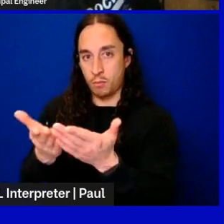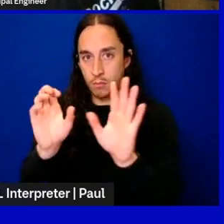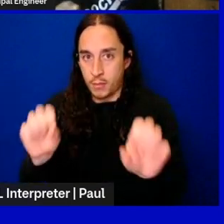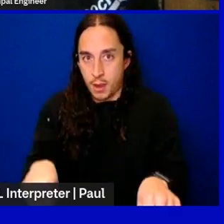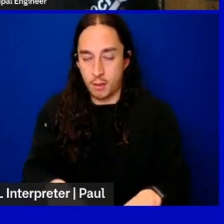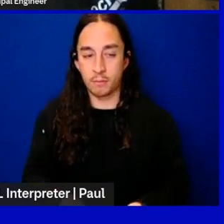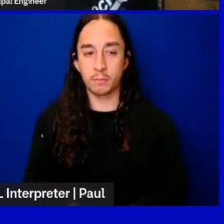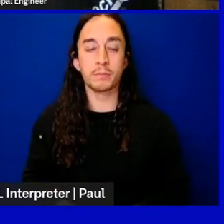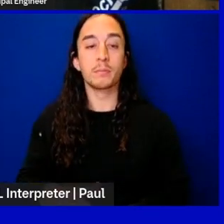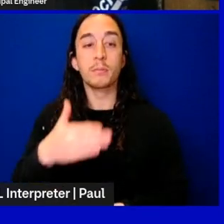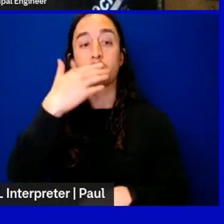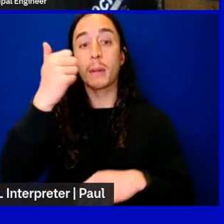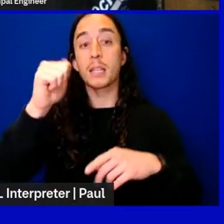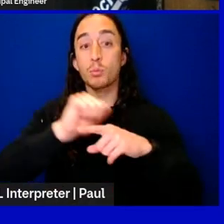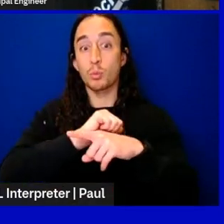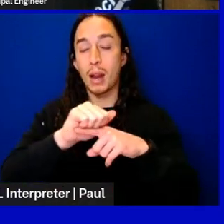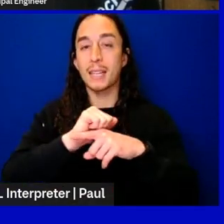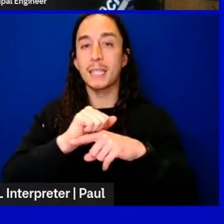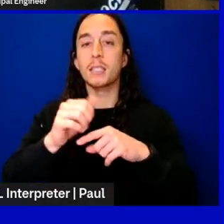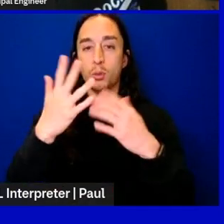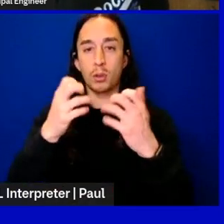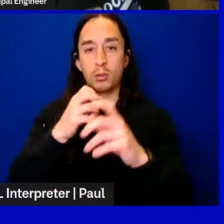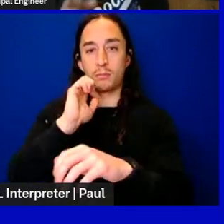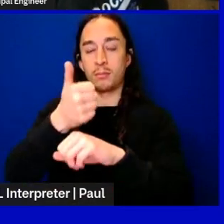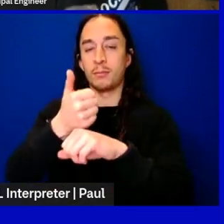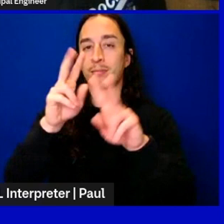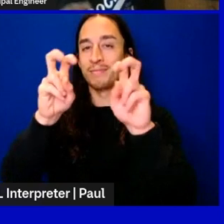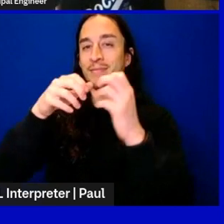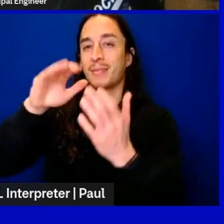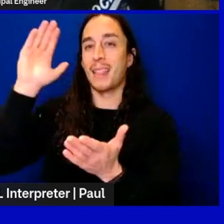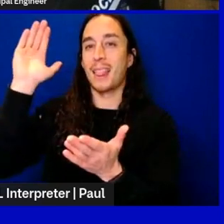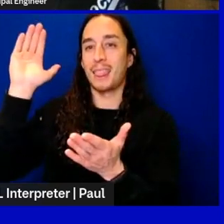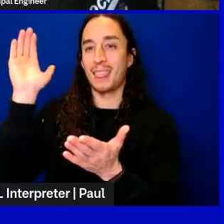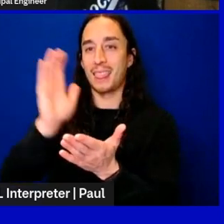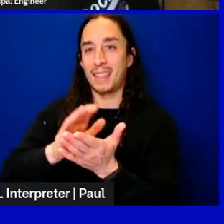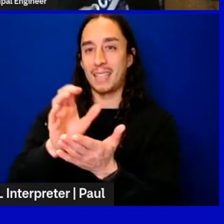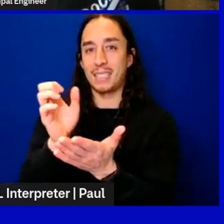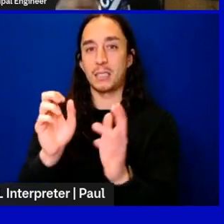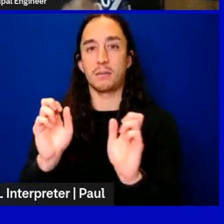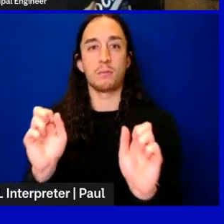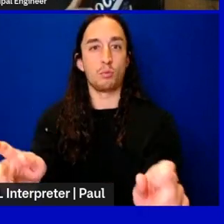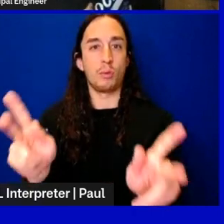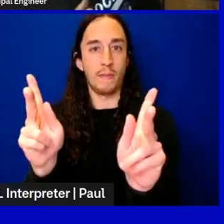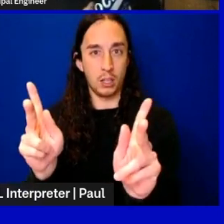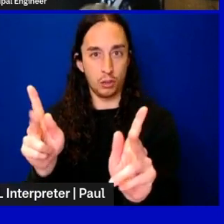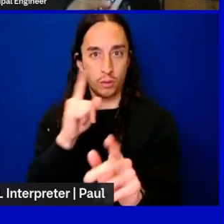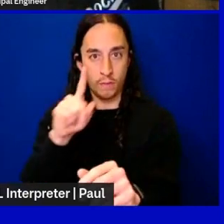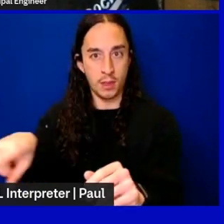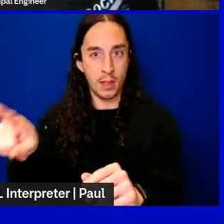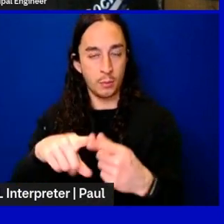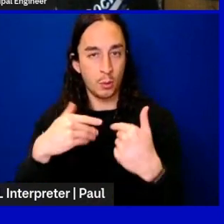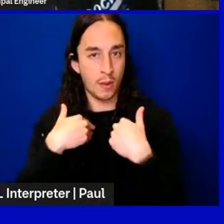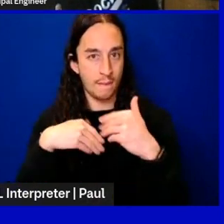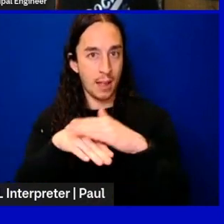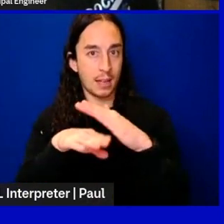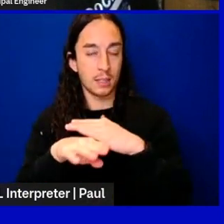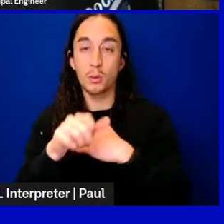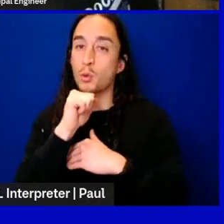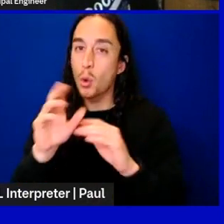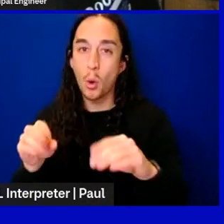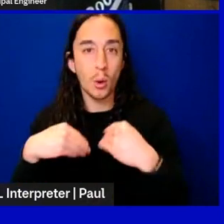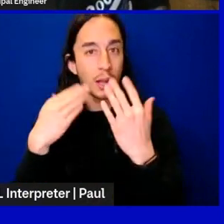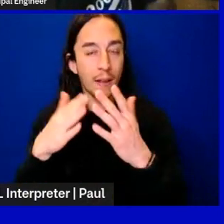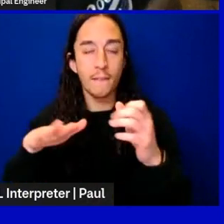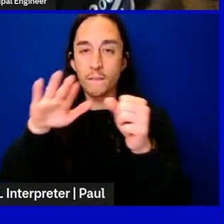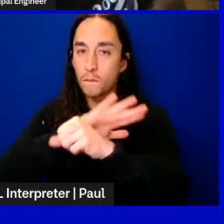only the least privilege, least permission privilege to provide the granular access. You don't want to give a full access to a